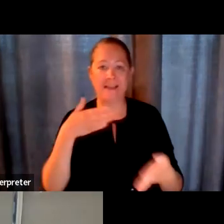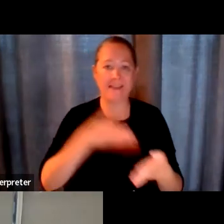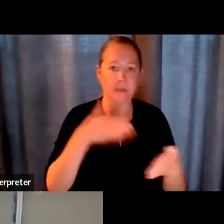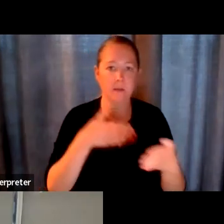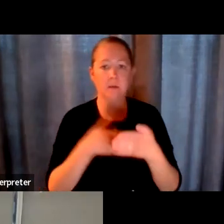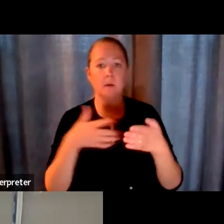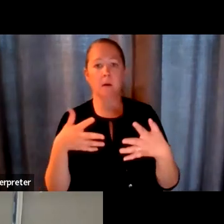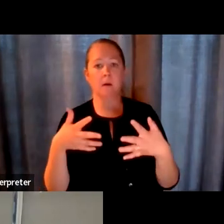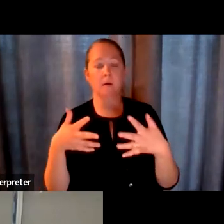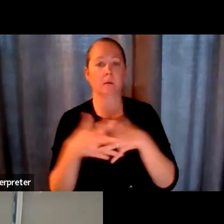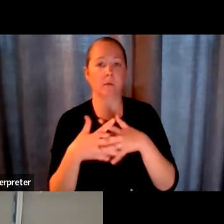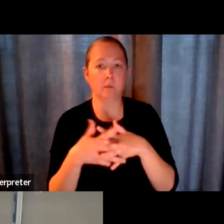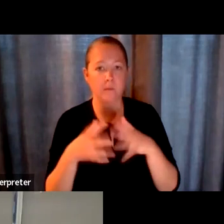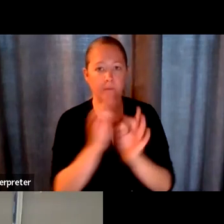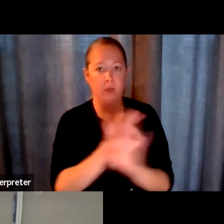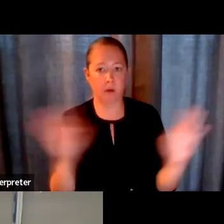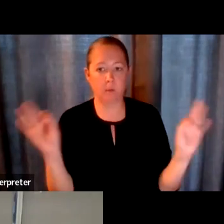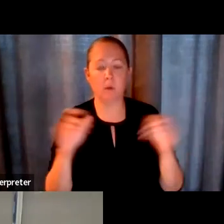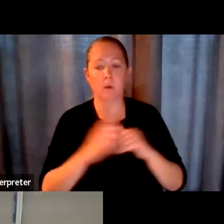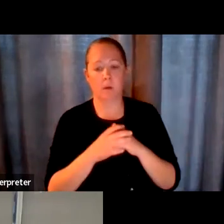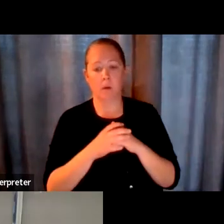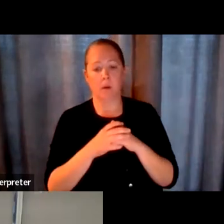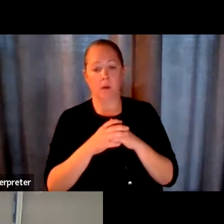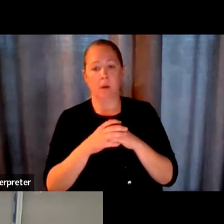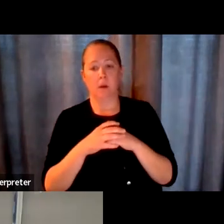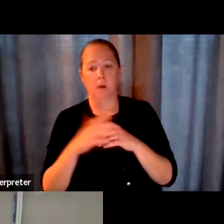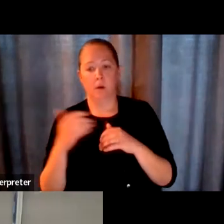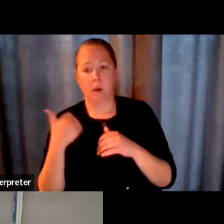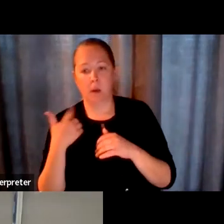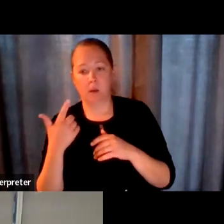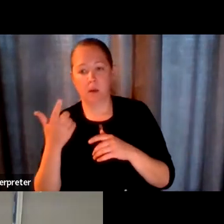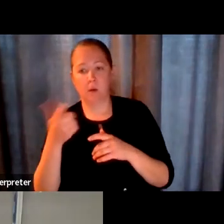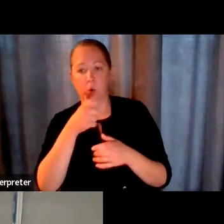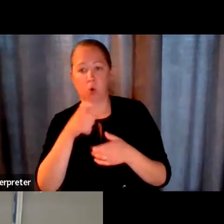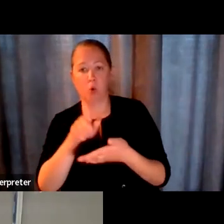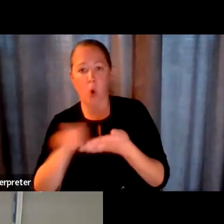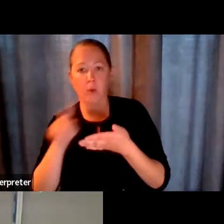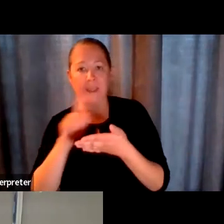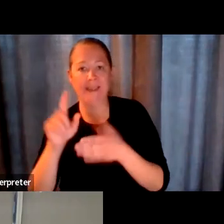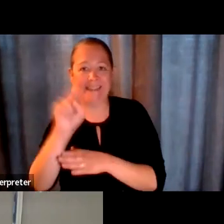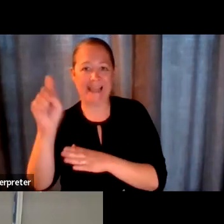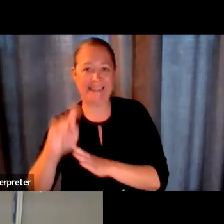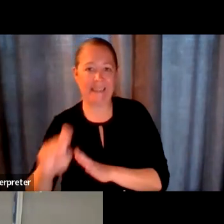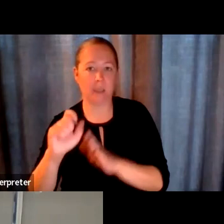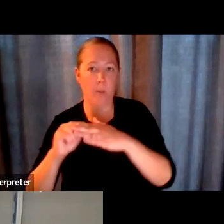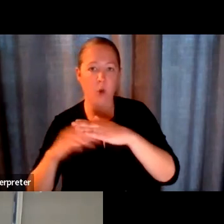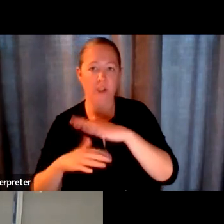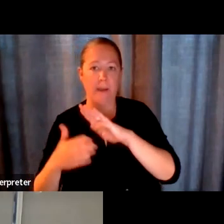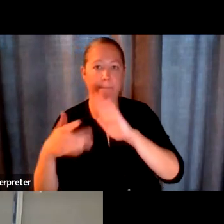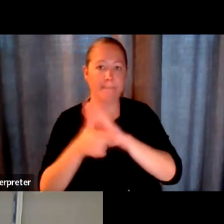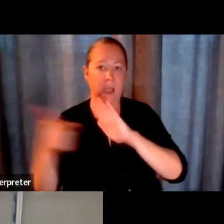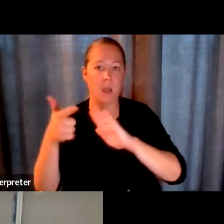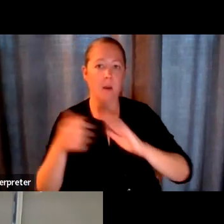guy who was the architect of the Texas abortion ban. We're talking about the groups that are advancing